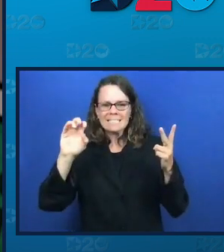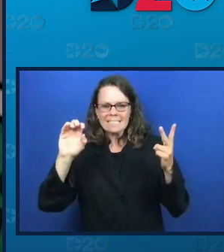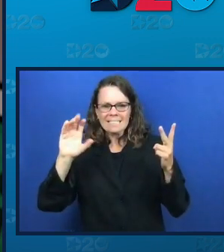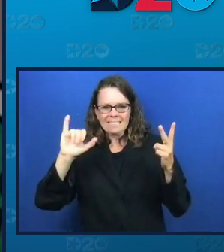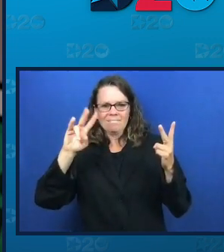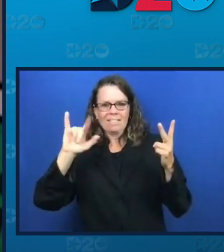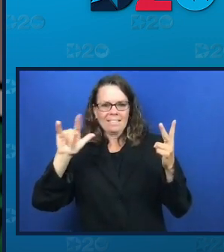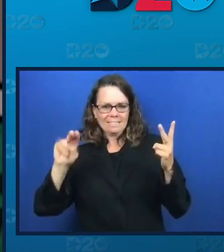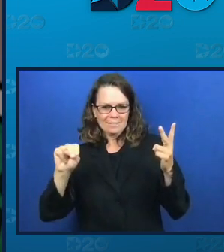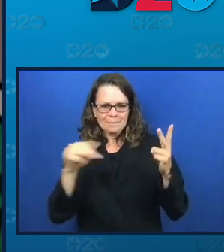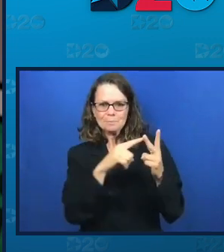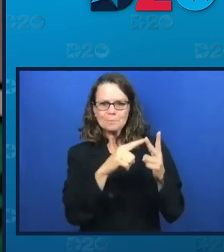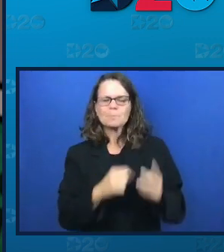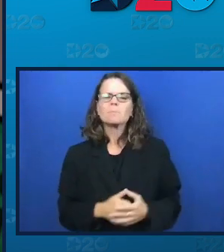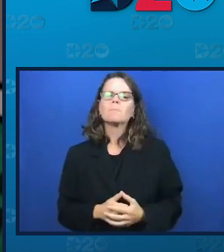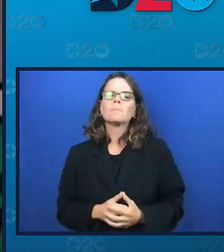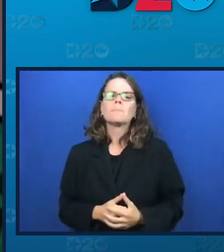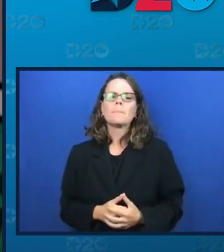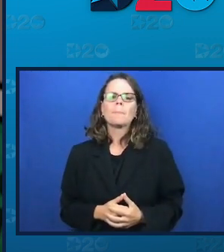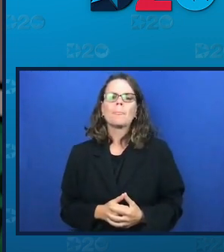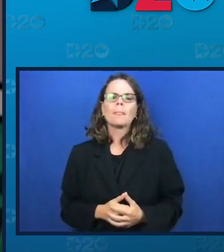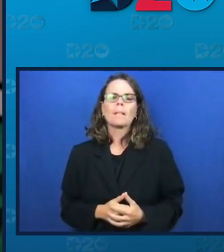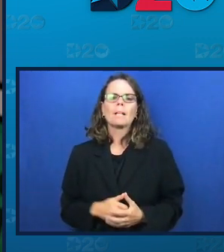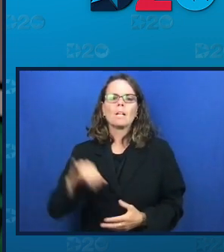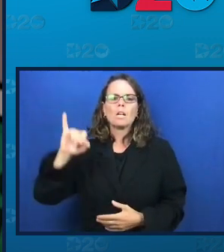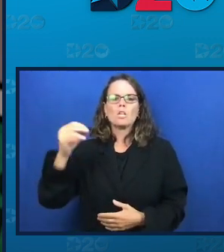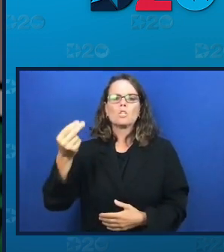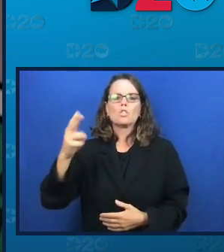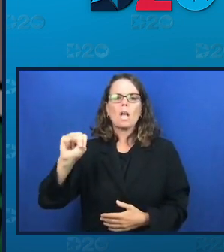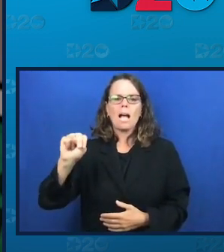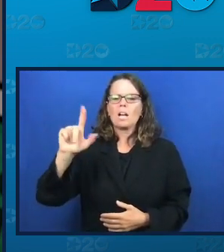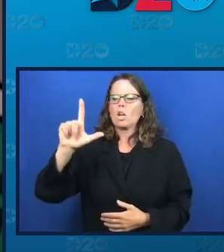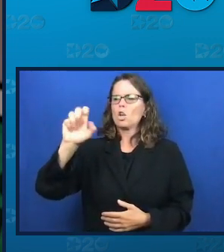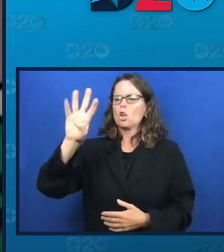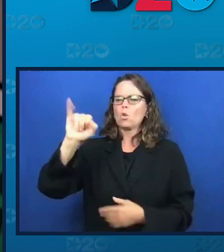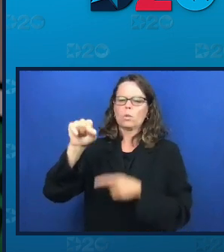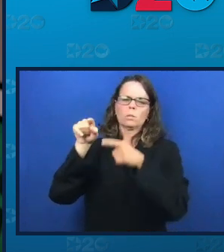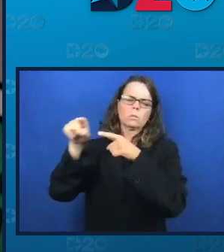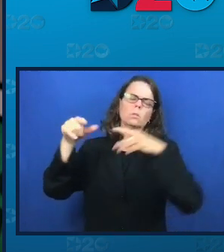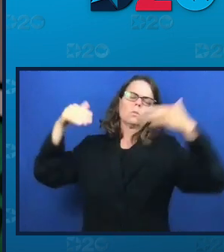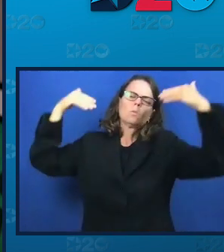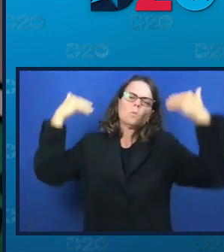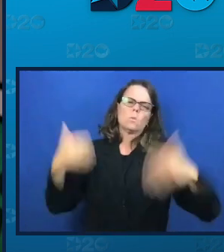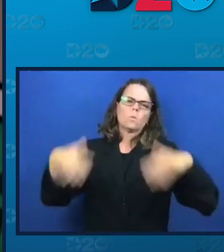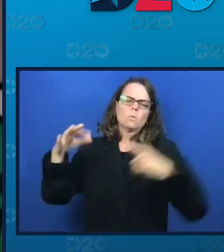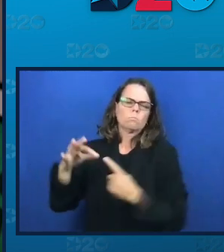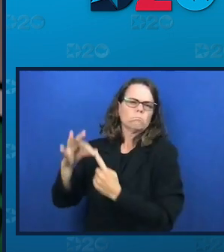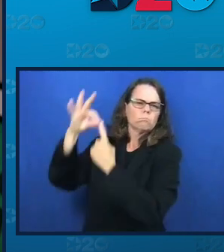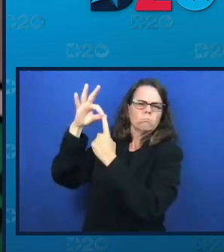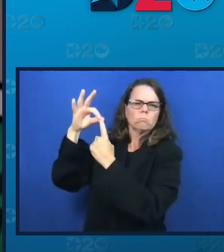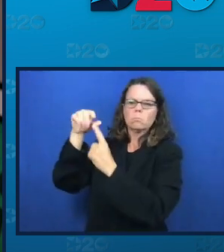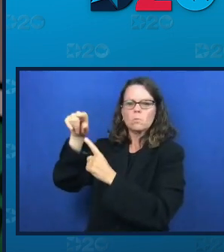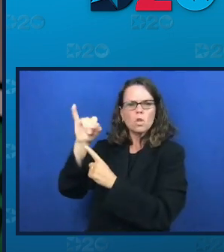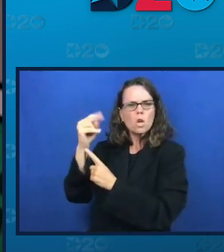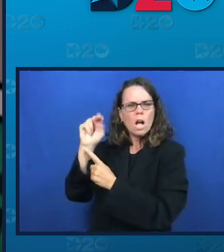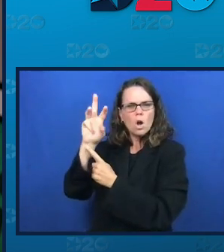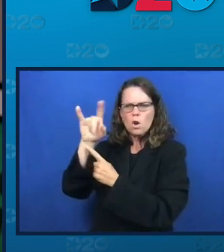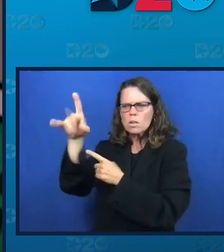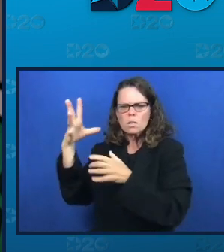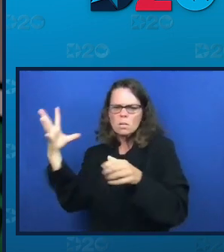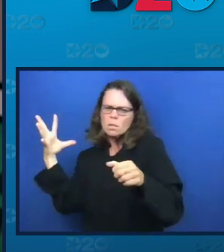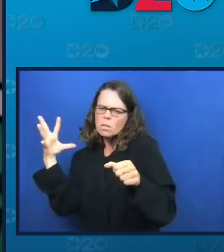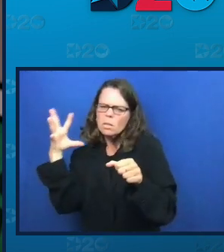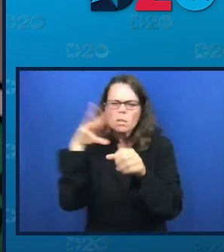gently amongst us, not as a distant icon, but as a God-fearing man who did what